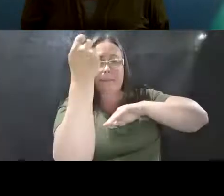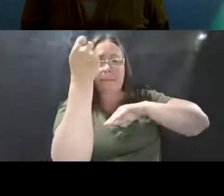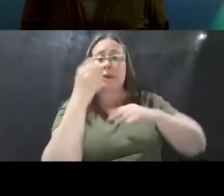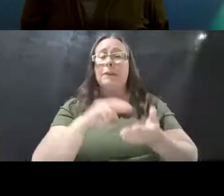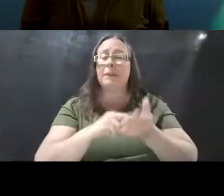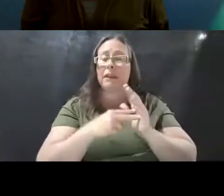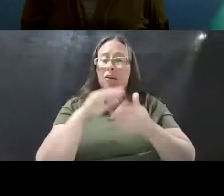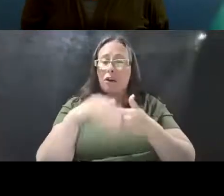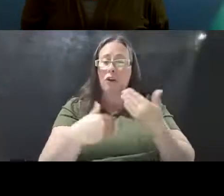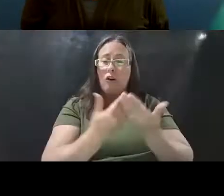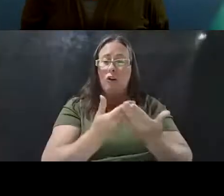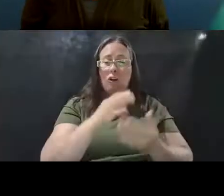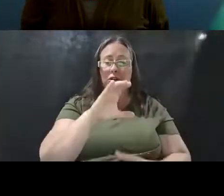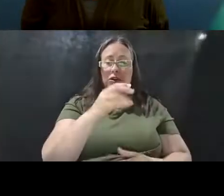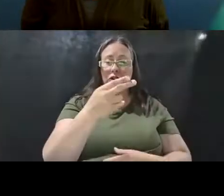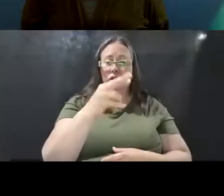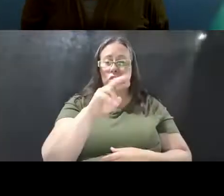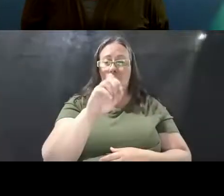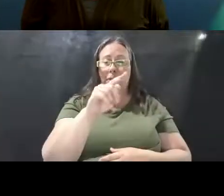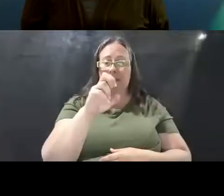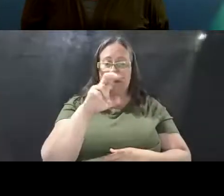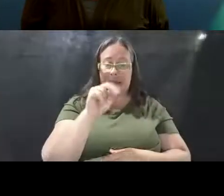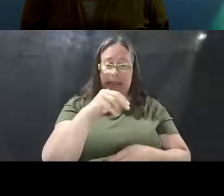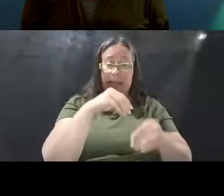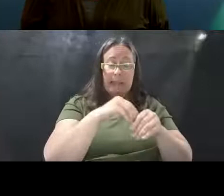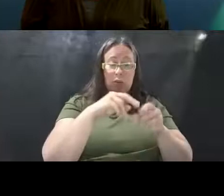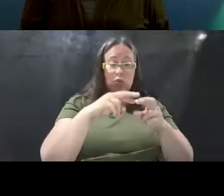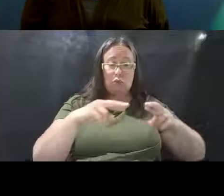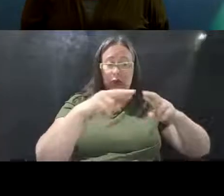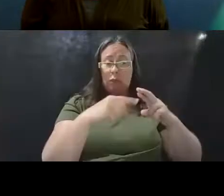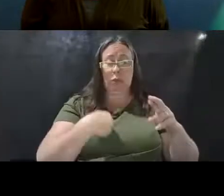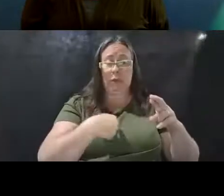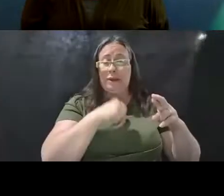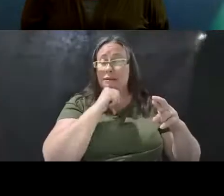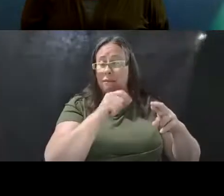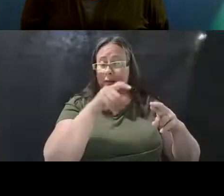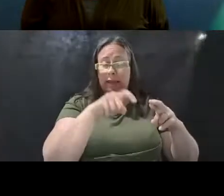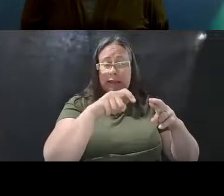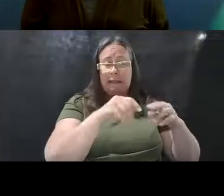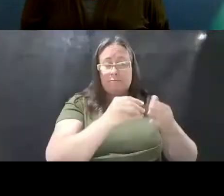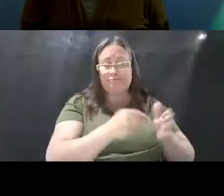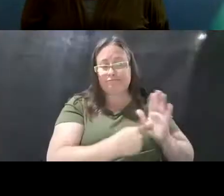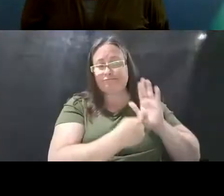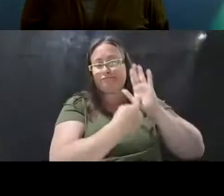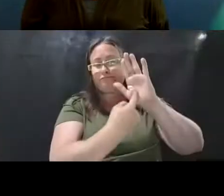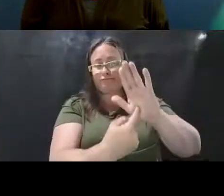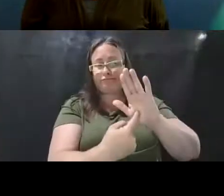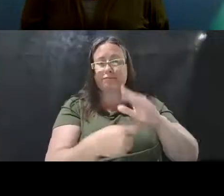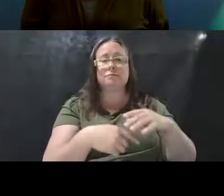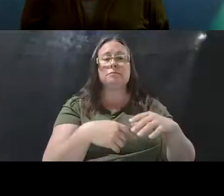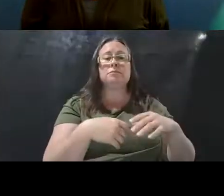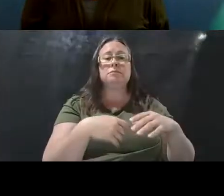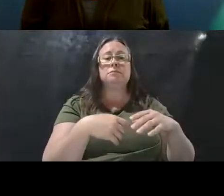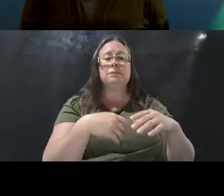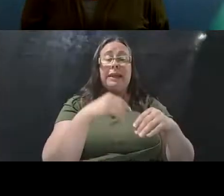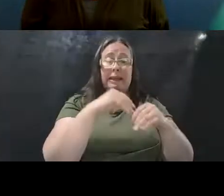of the chromatin in regions that we don't need expressed in an